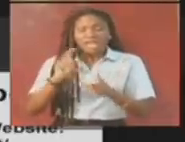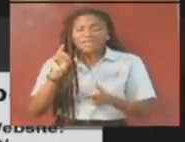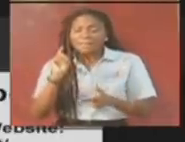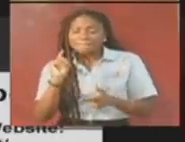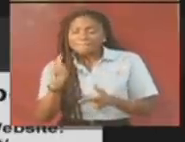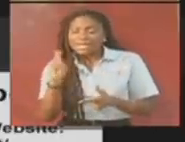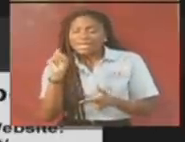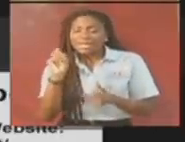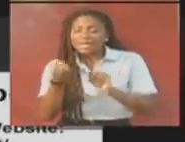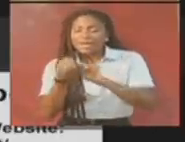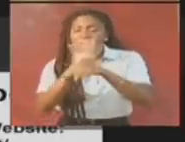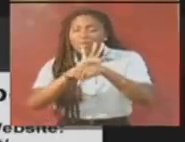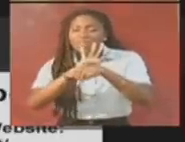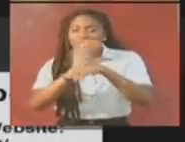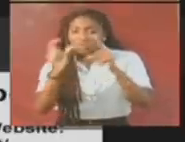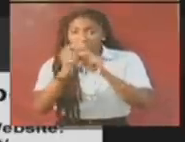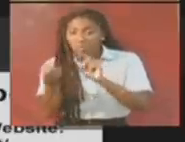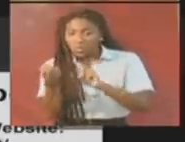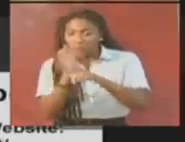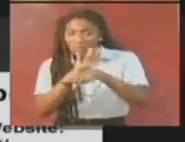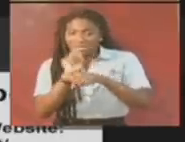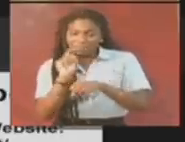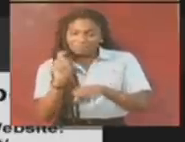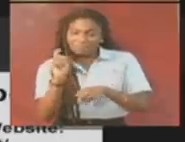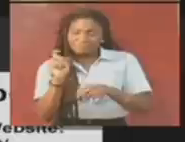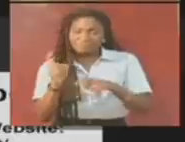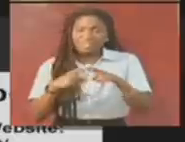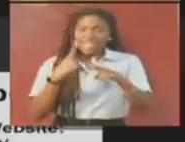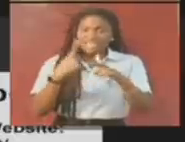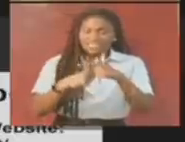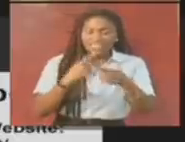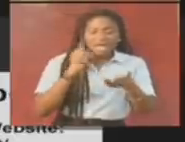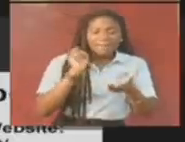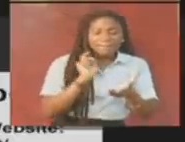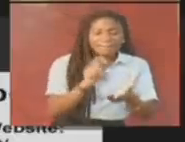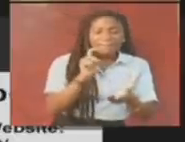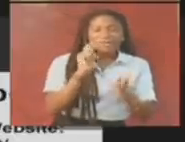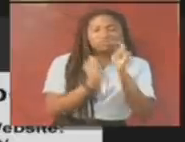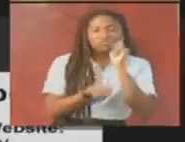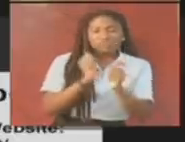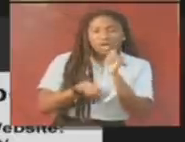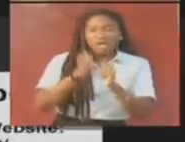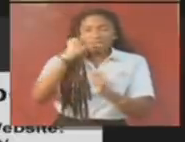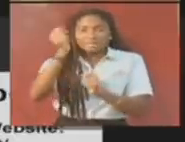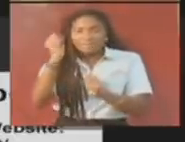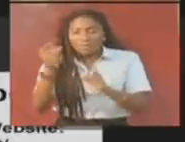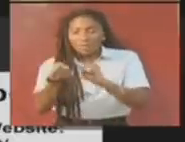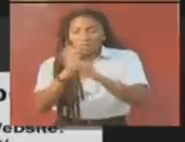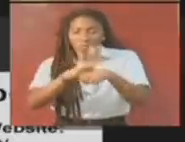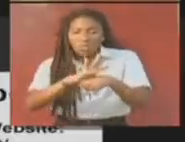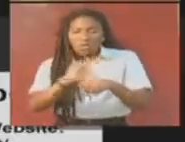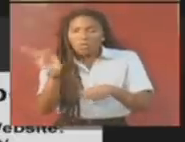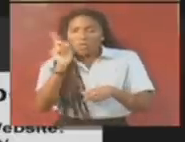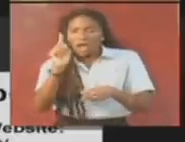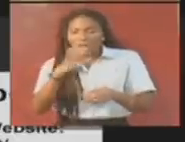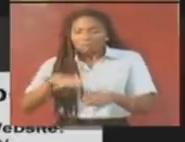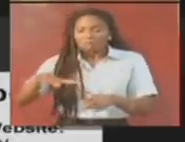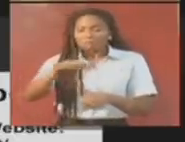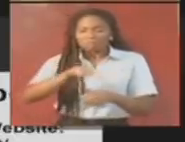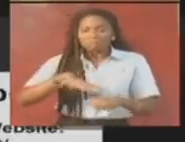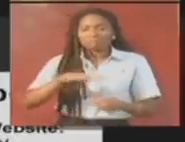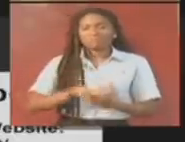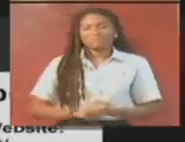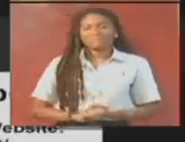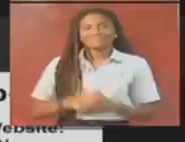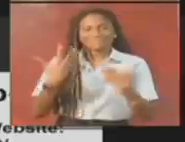COVID-19 drop-down option and select Trinidad and Tobago COVID-19 dashboard. And with that, I come to the end of my presentation,